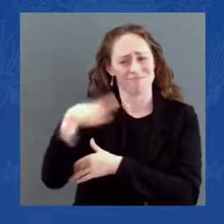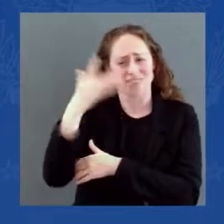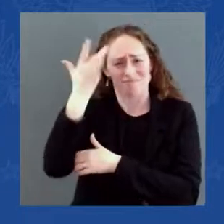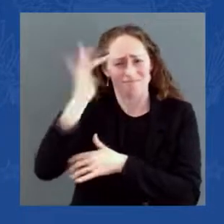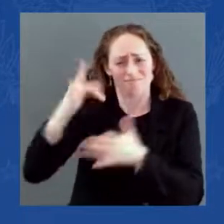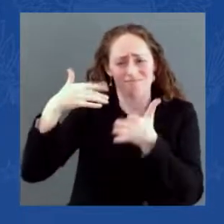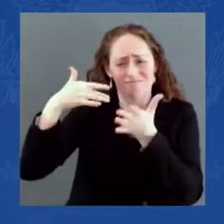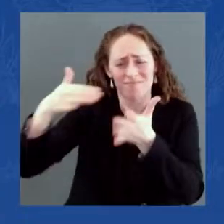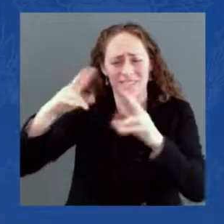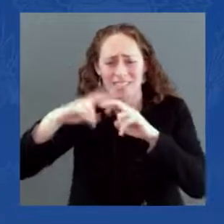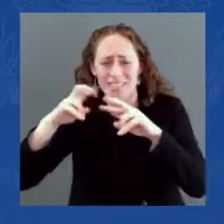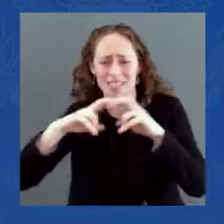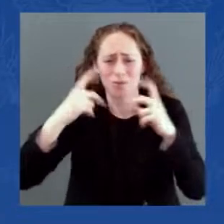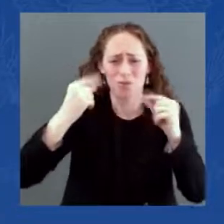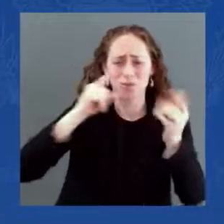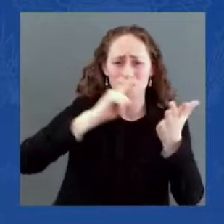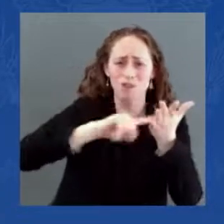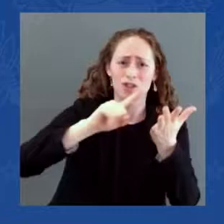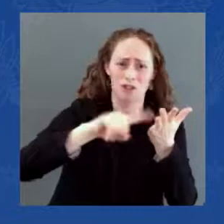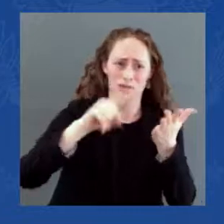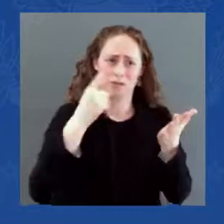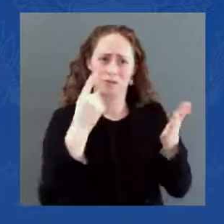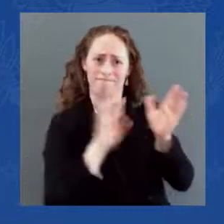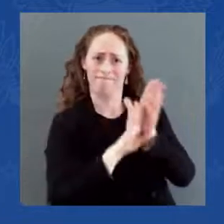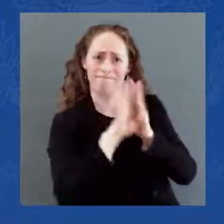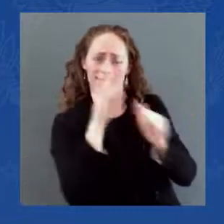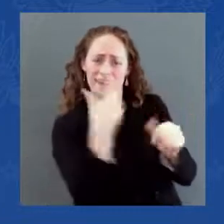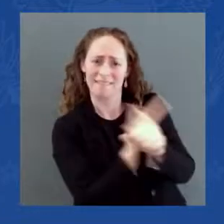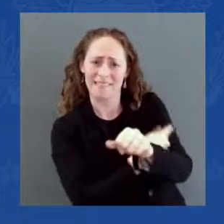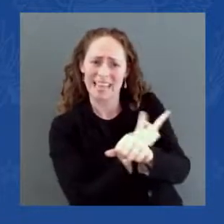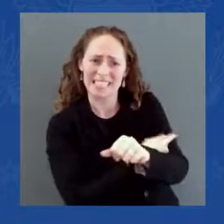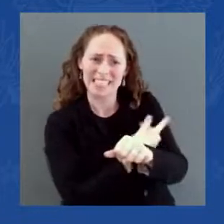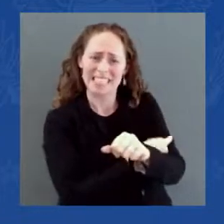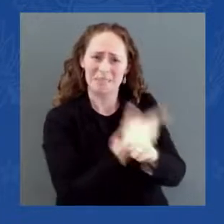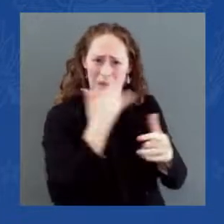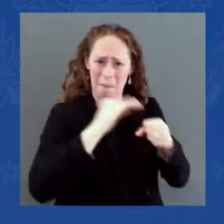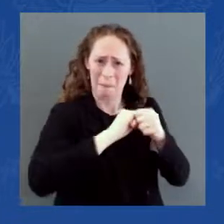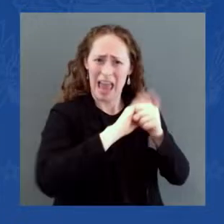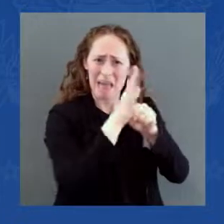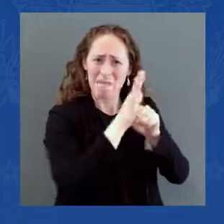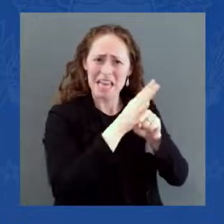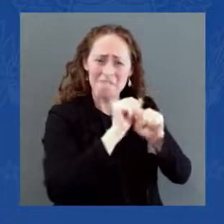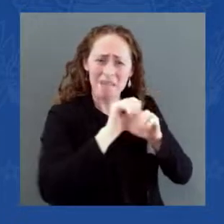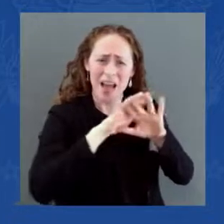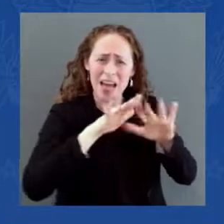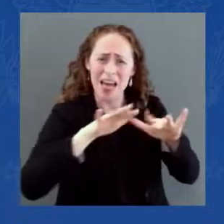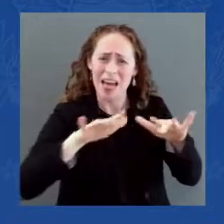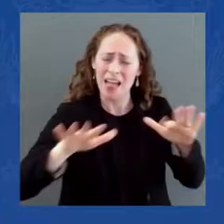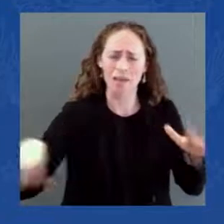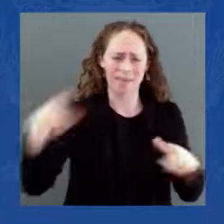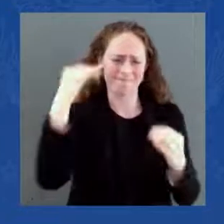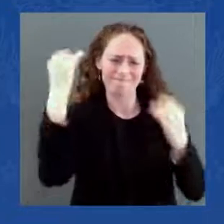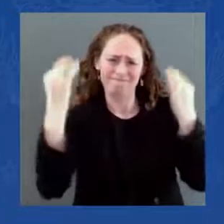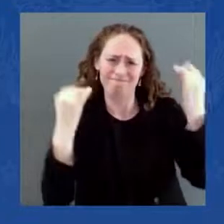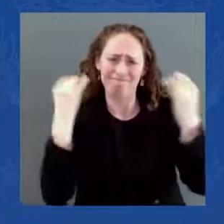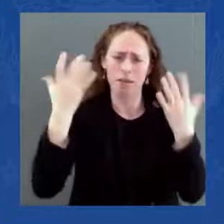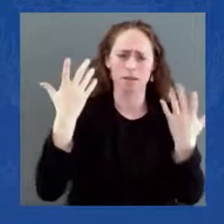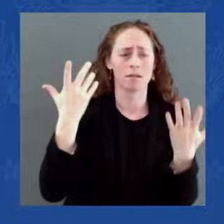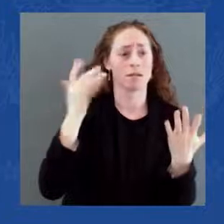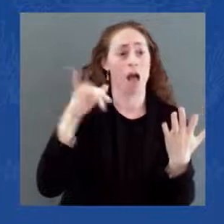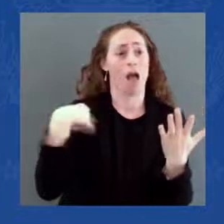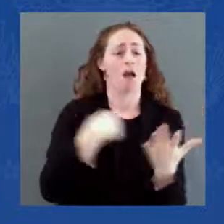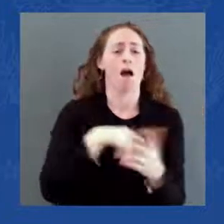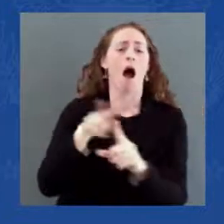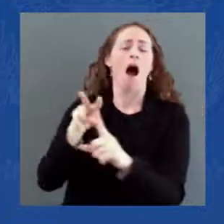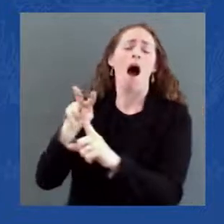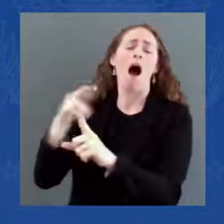lives, giving us hope. Also continuing to give me advice on developments as they